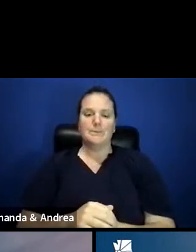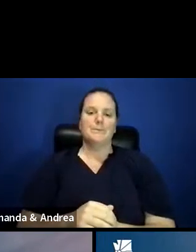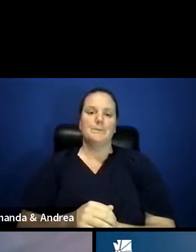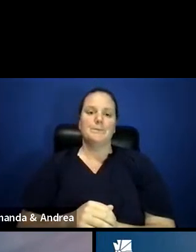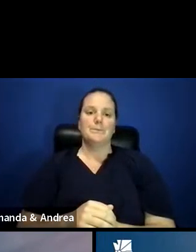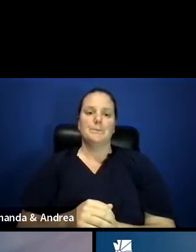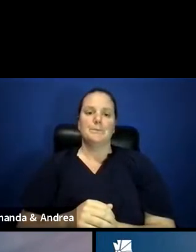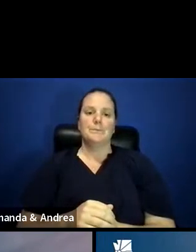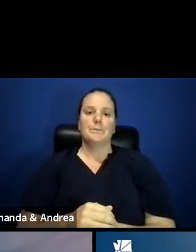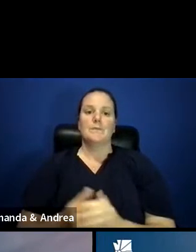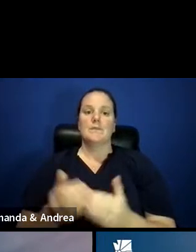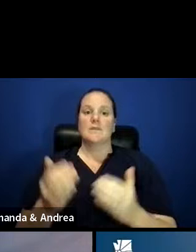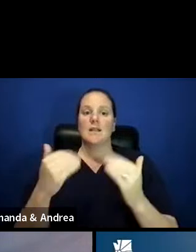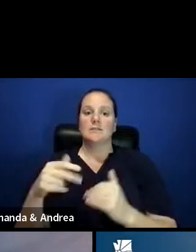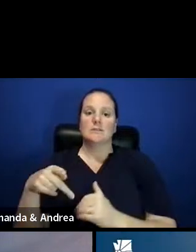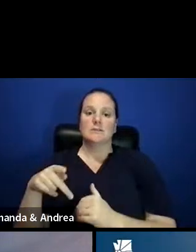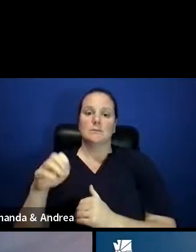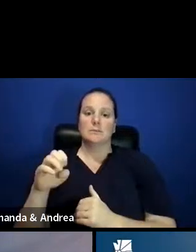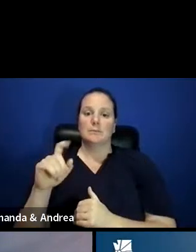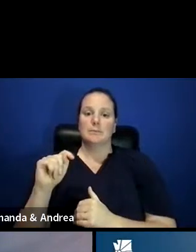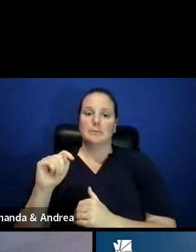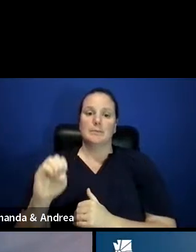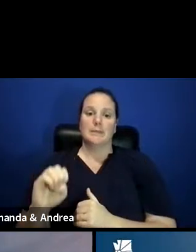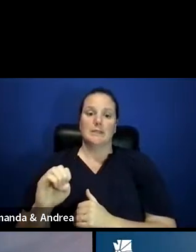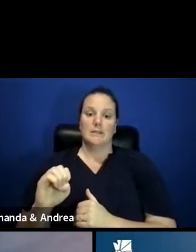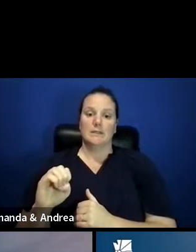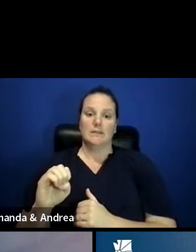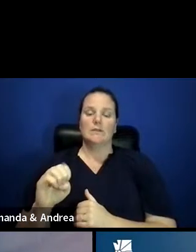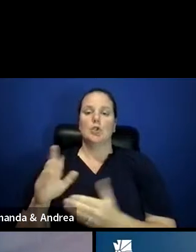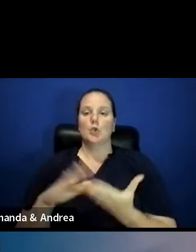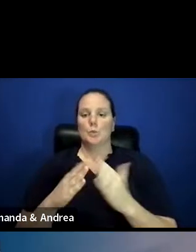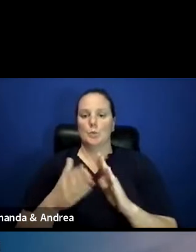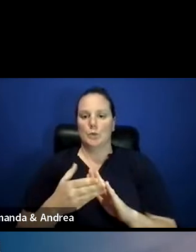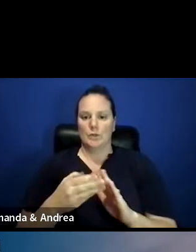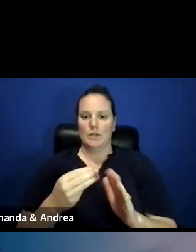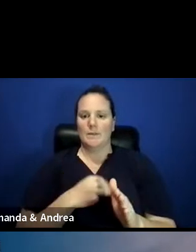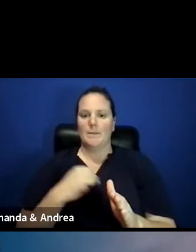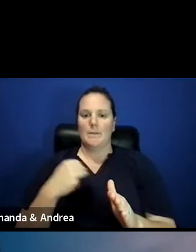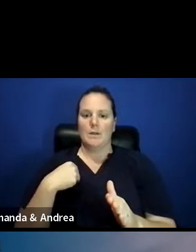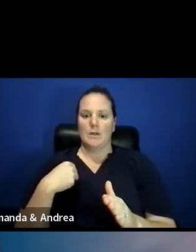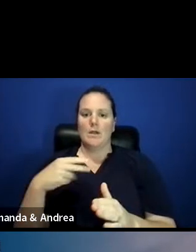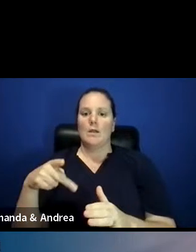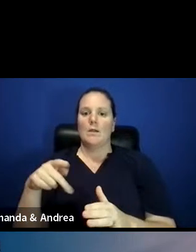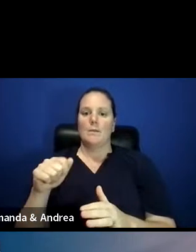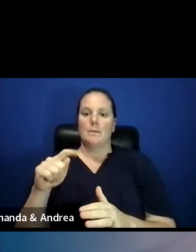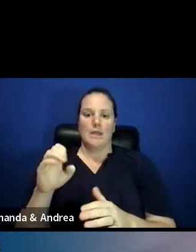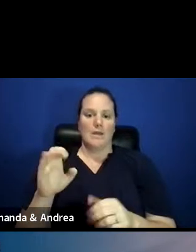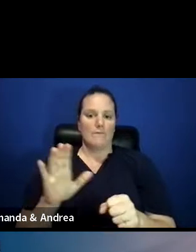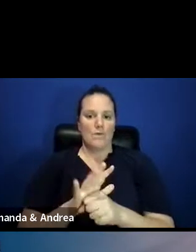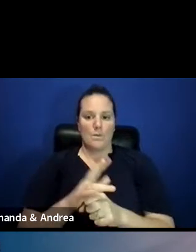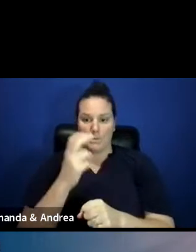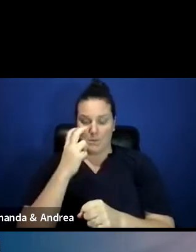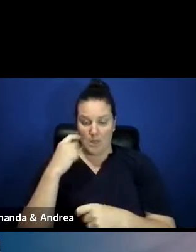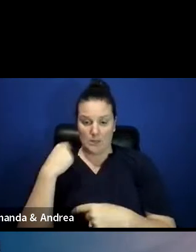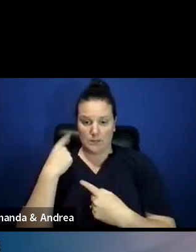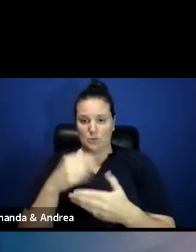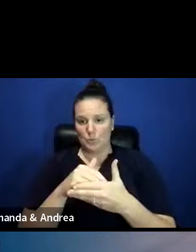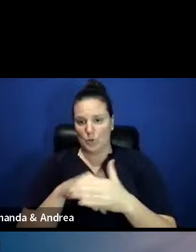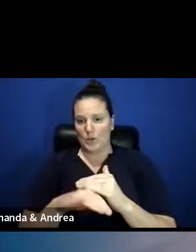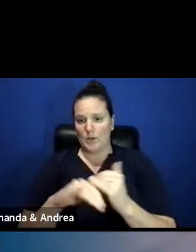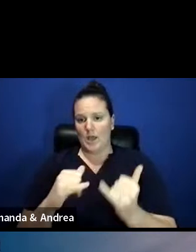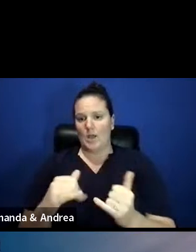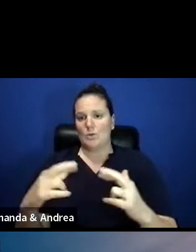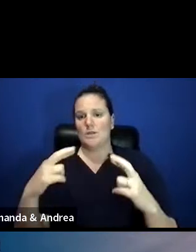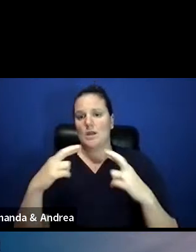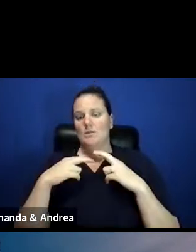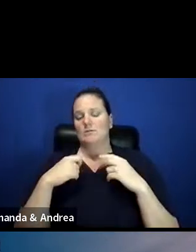Next, I'd like to introduce Pete DeVasto, who is a community member. Pete has been totally blind since birth and is now retired after a